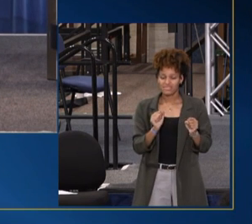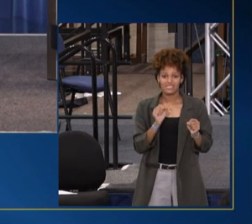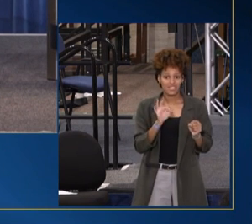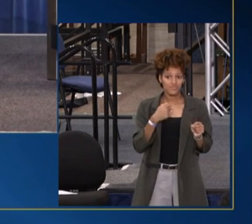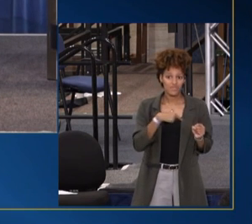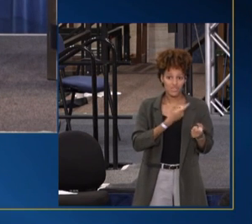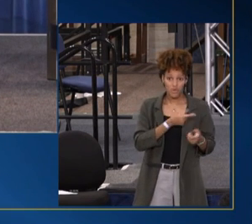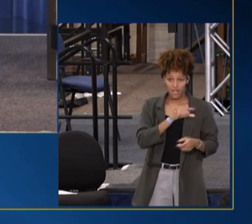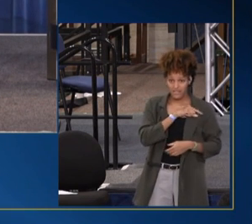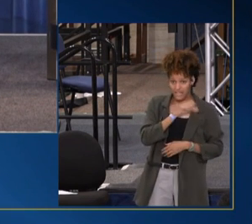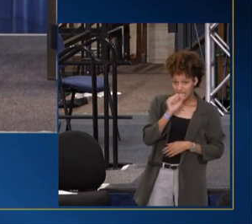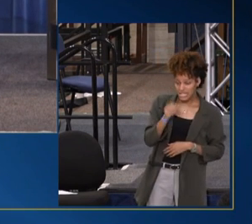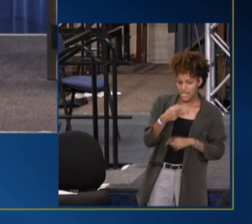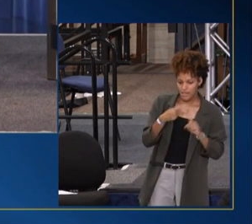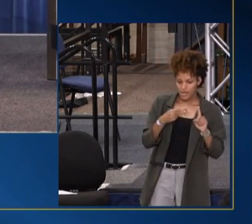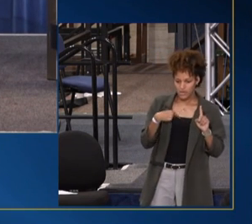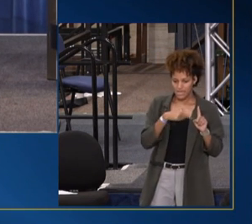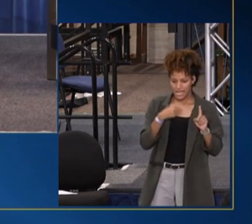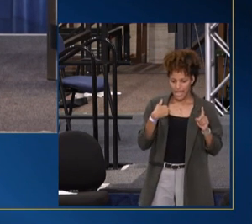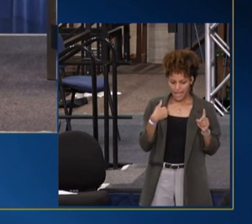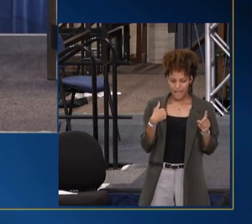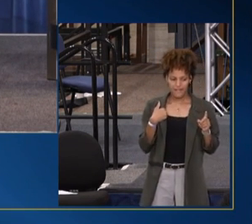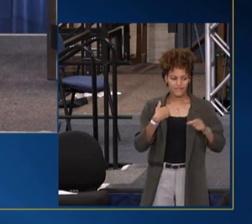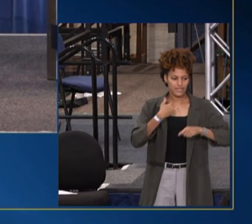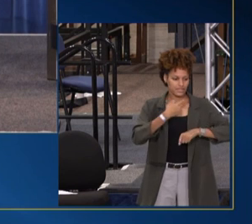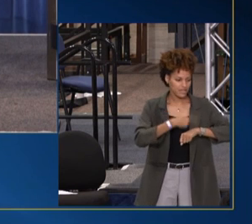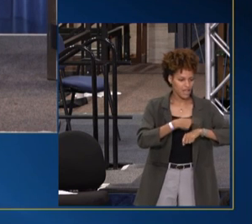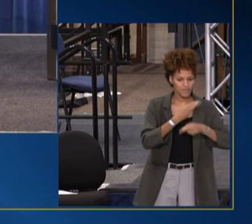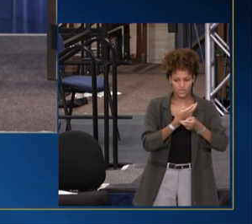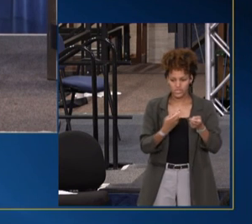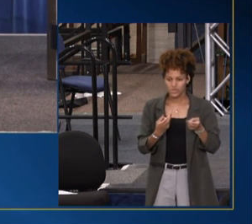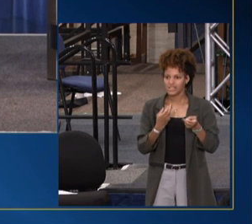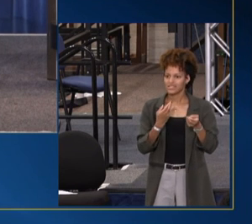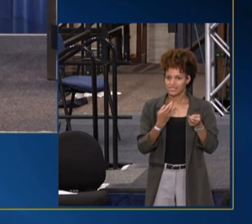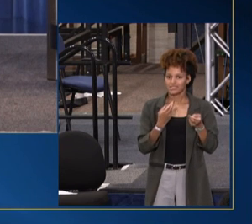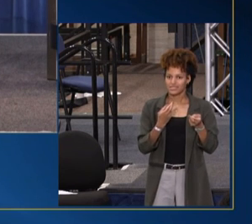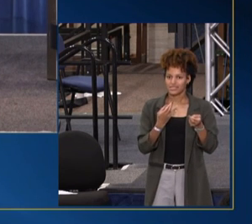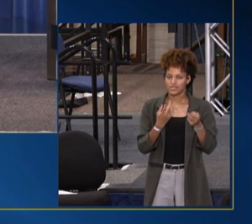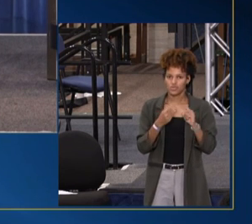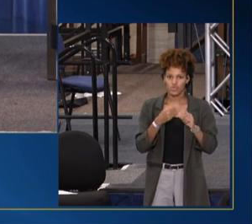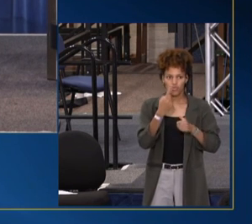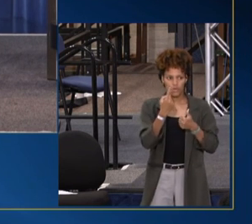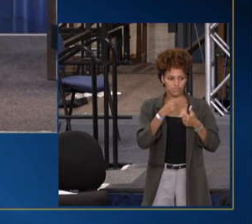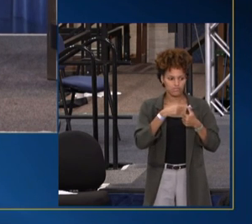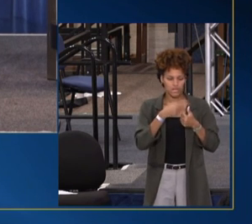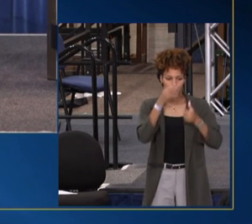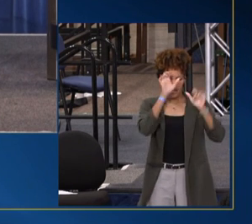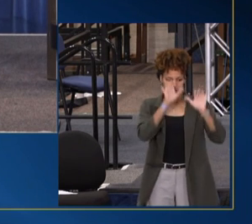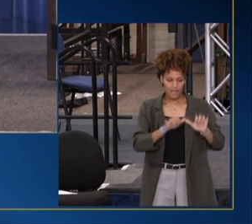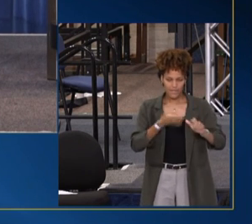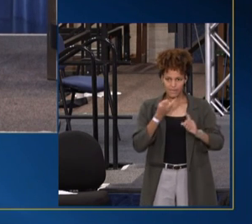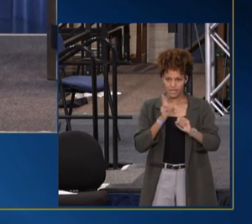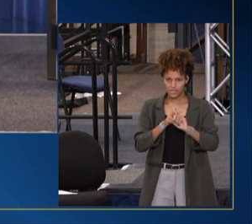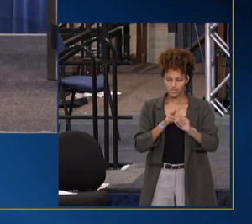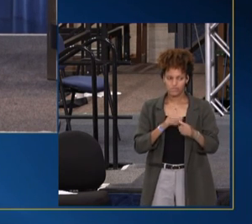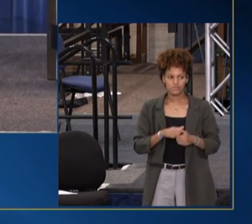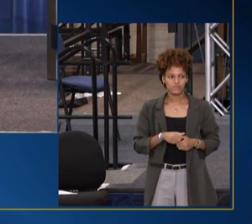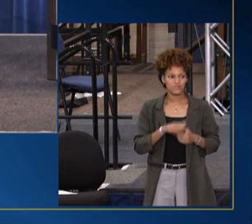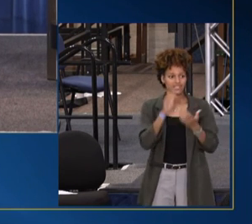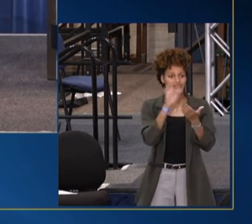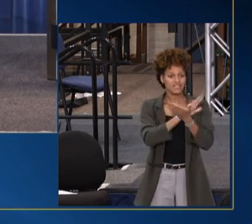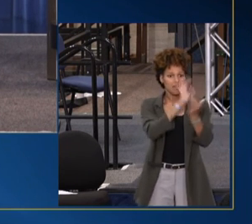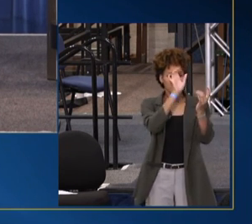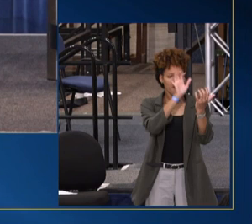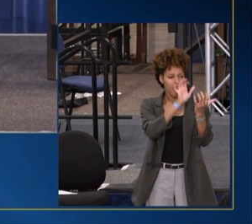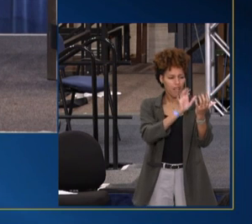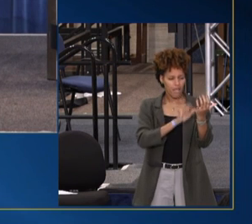did qualify for it, do we have the capacity and the resources to be able to, one, fill out the application? That's one